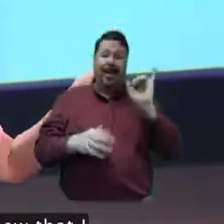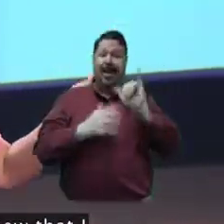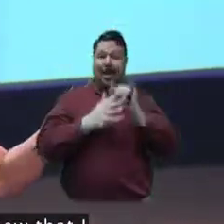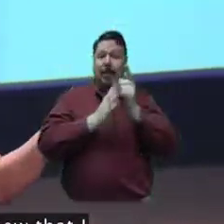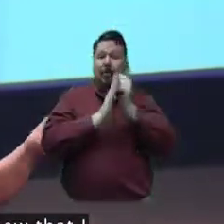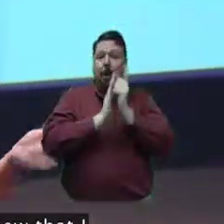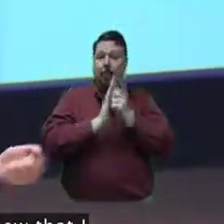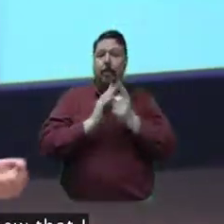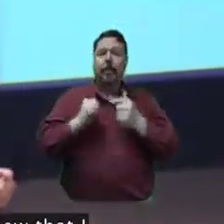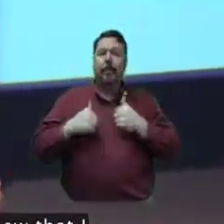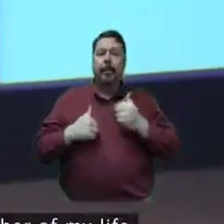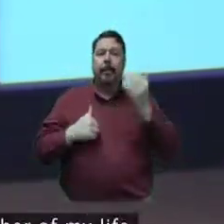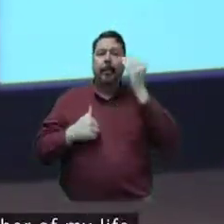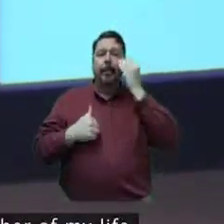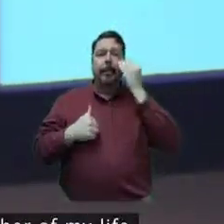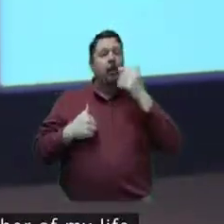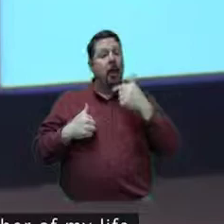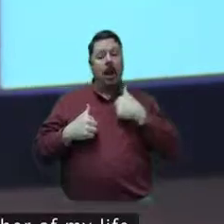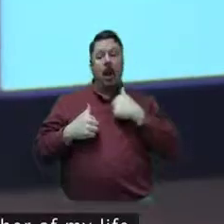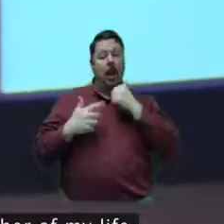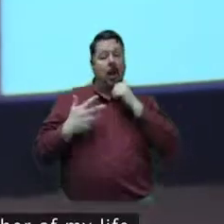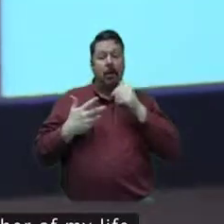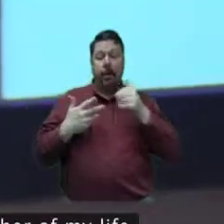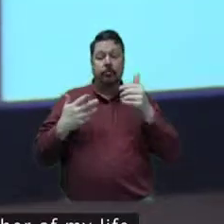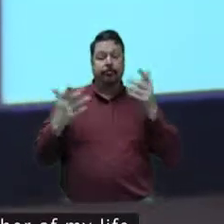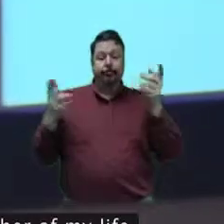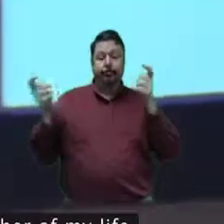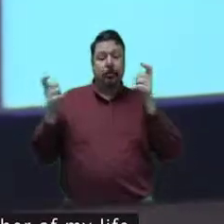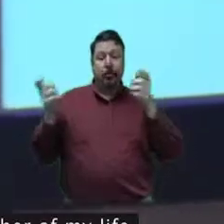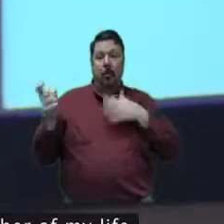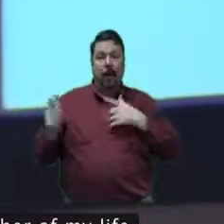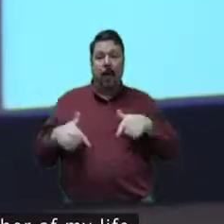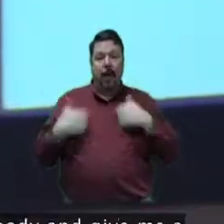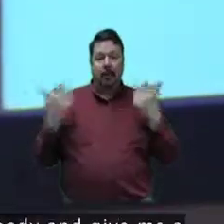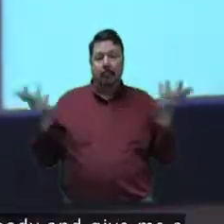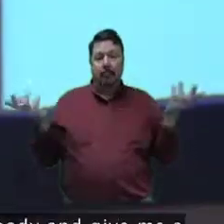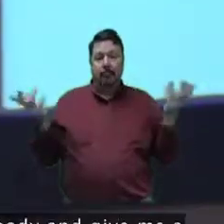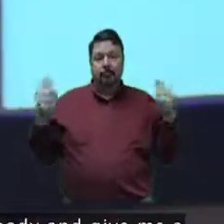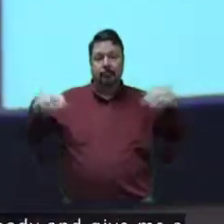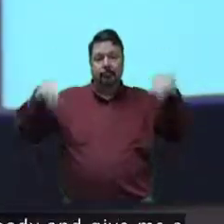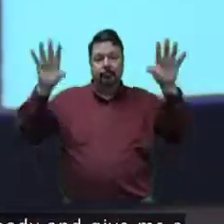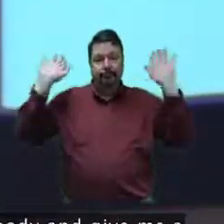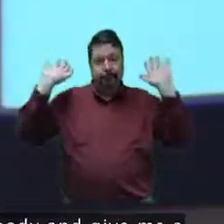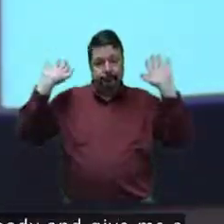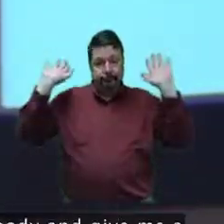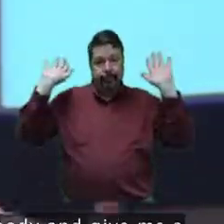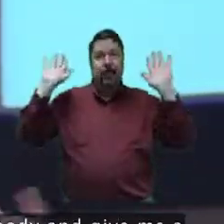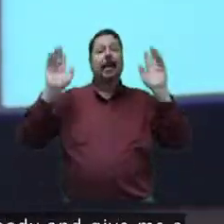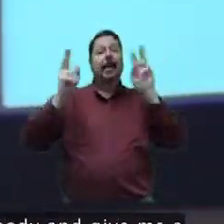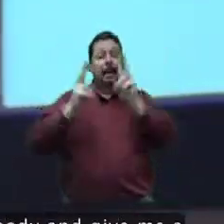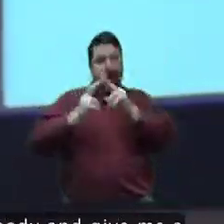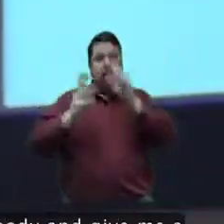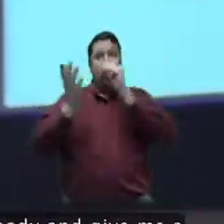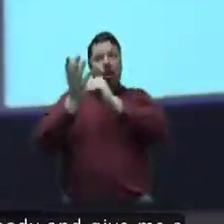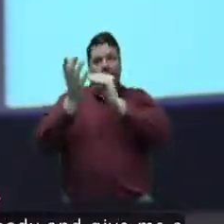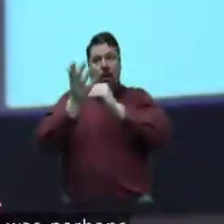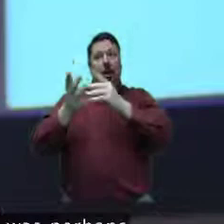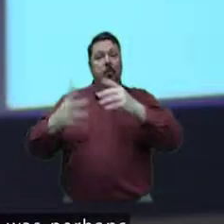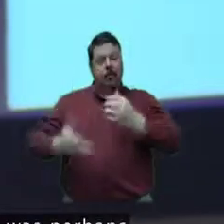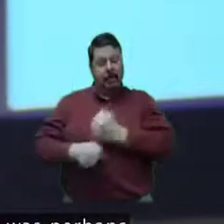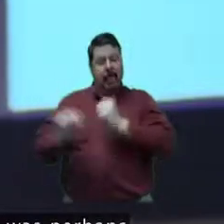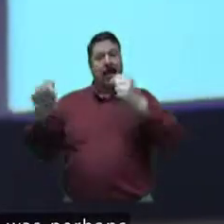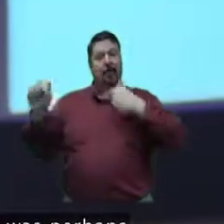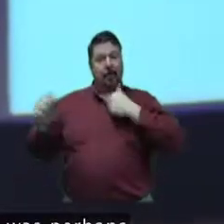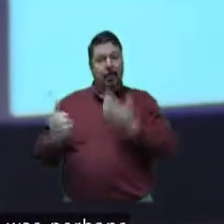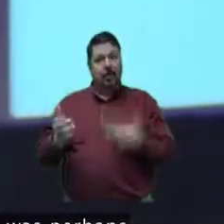that moment, I knew that I was no longer the choreographer of my life. And either the doctors rescue my body and give me a